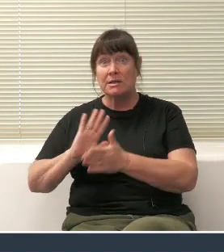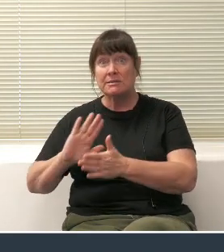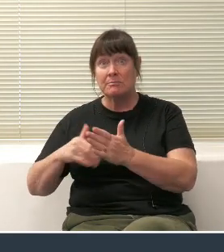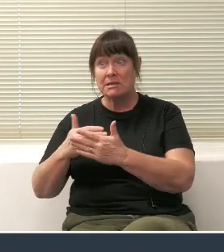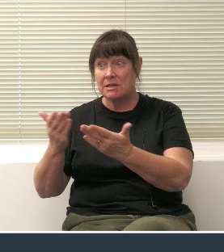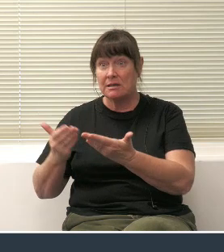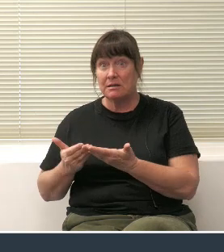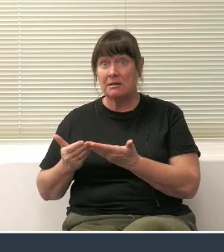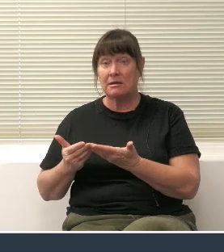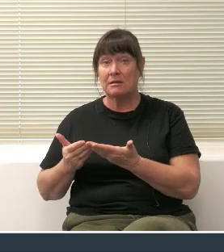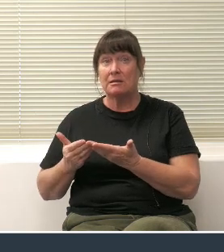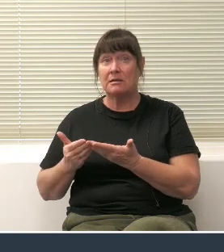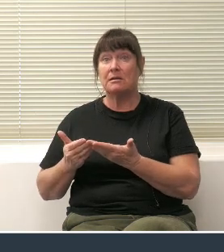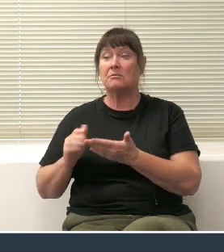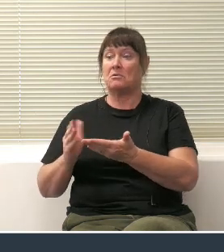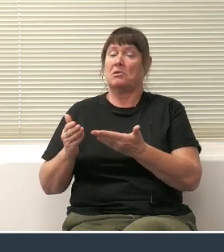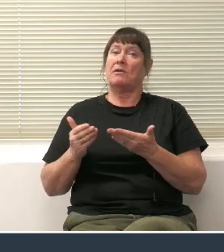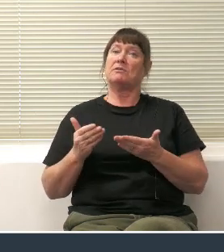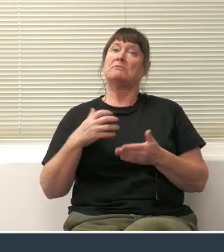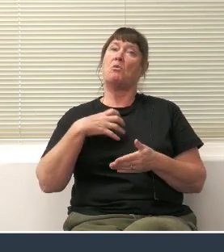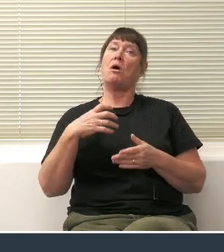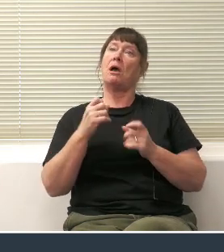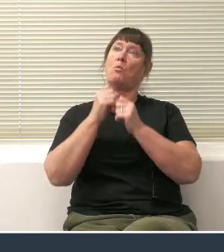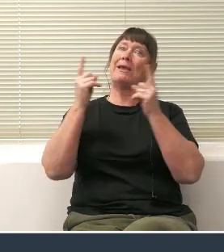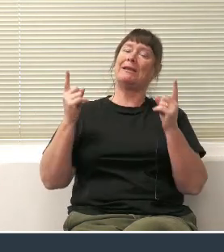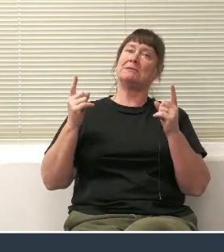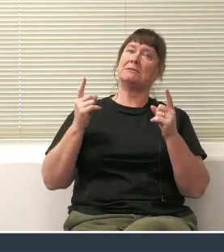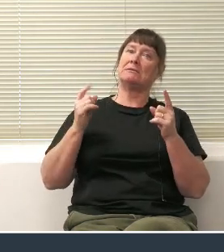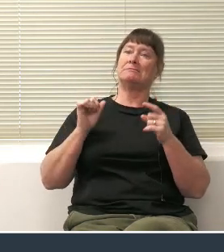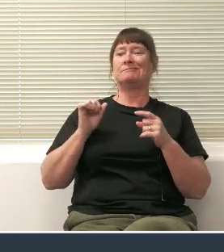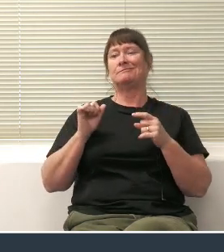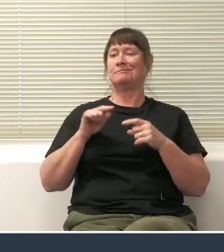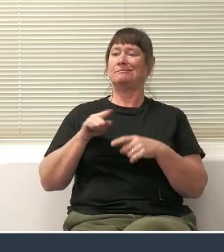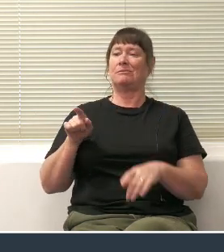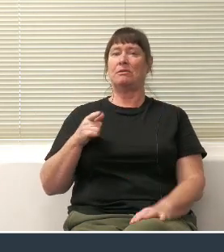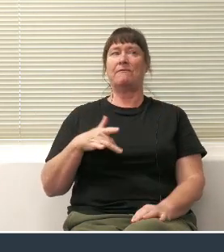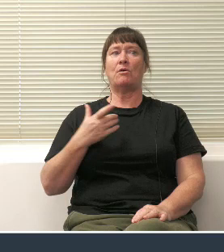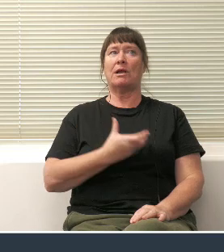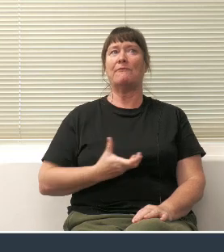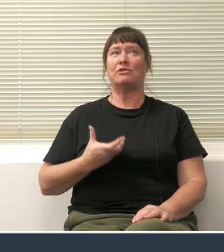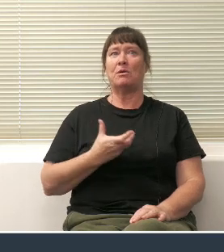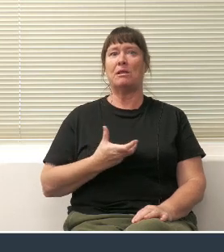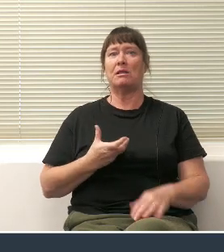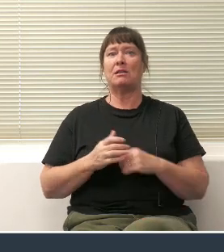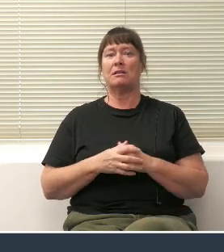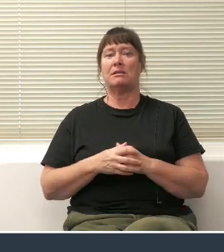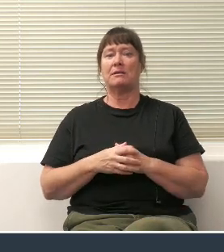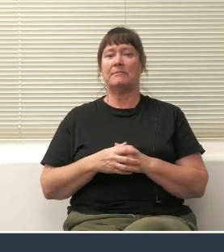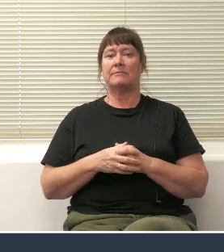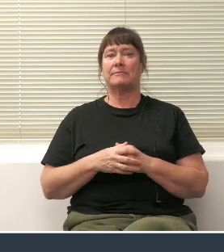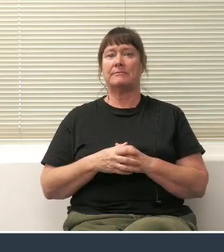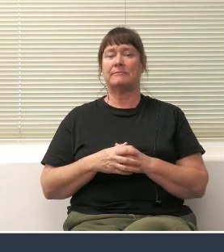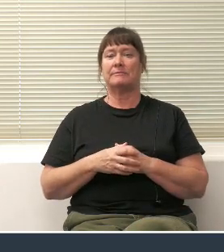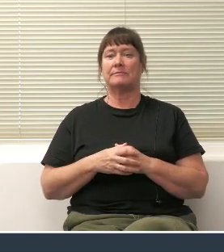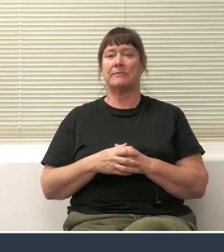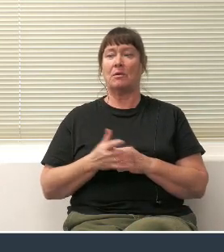on this proposal and gave us a little bit more enlightenment as to their comfort zone and what they thought about the principles